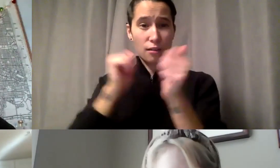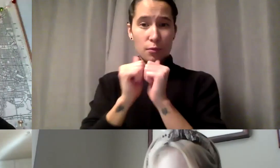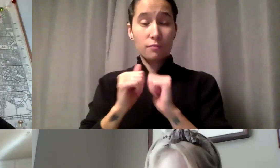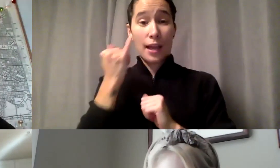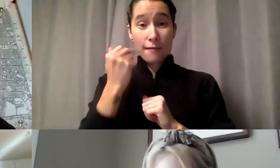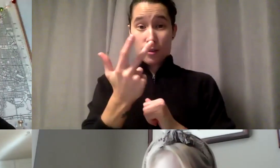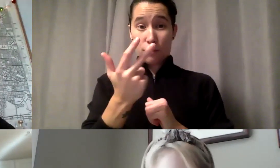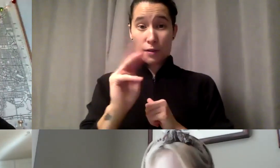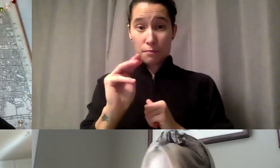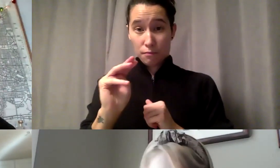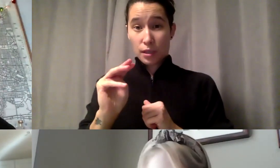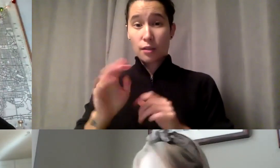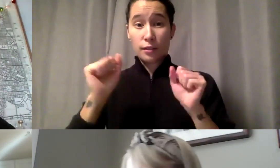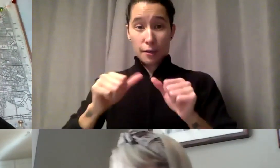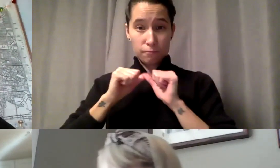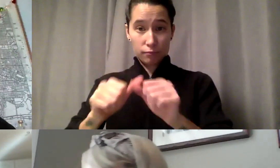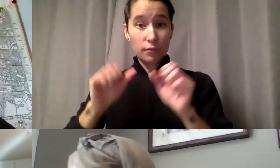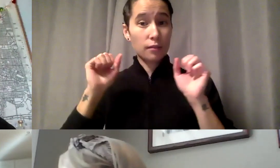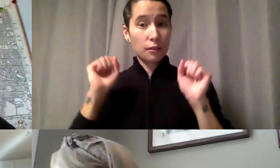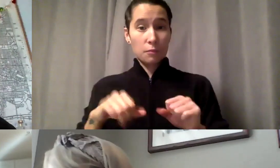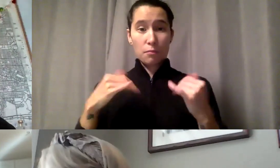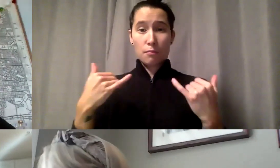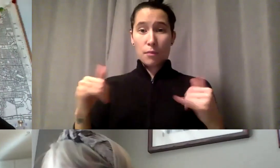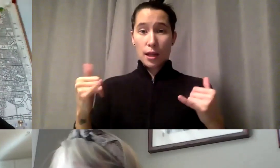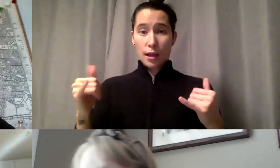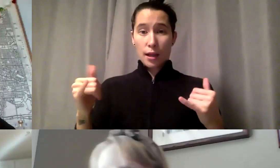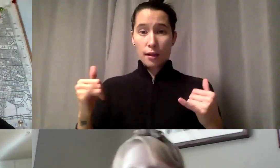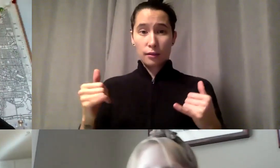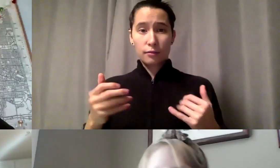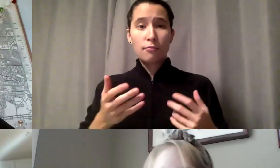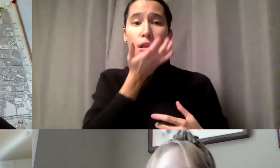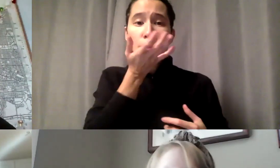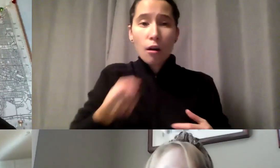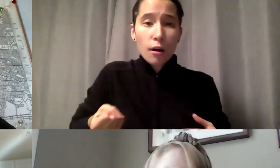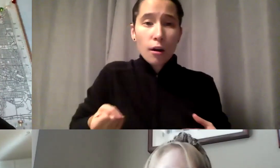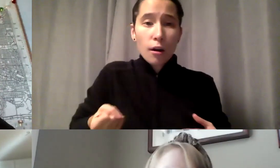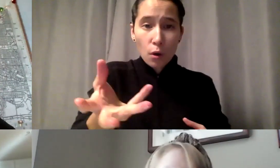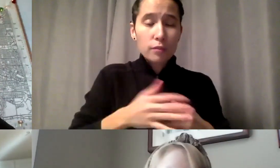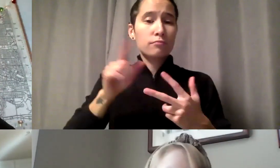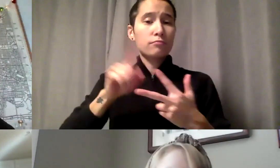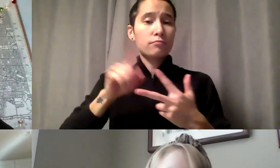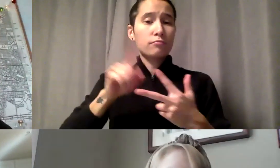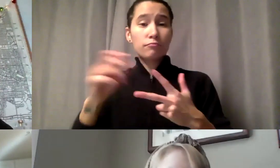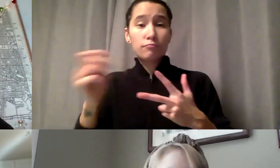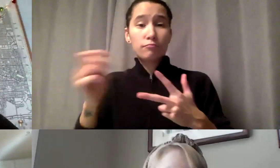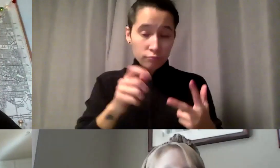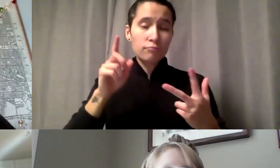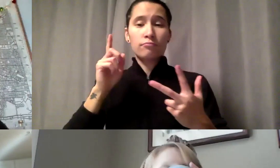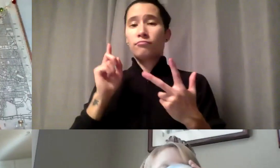is maintained, can we play lawn bowling? Can we play racket sports? Can we